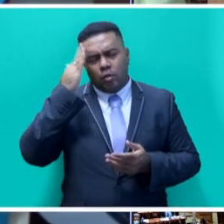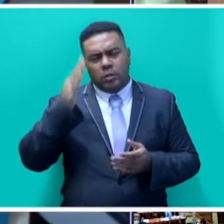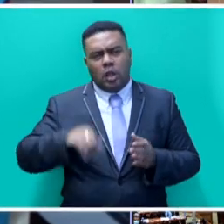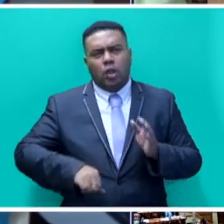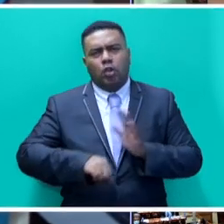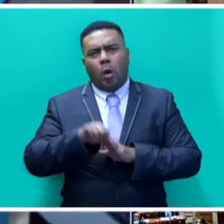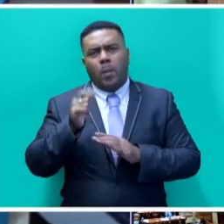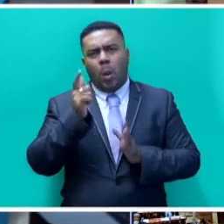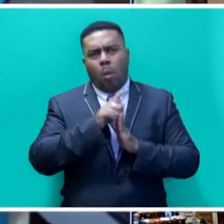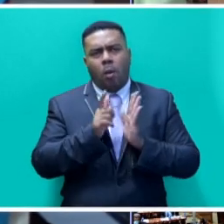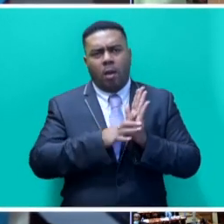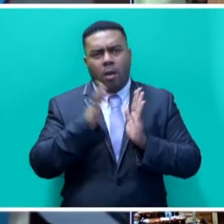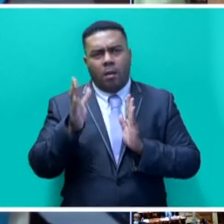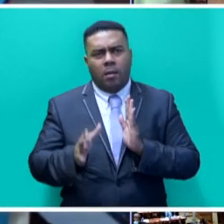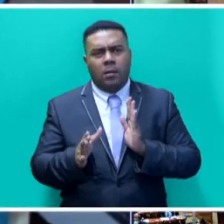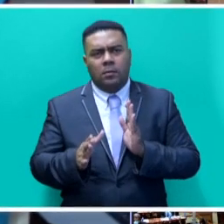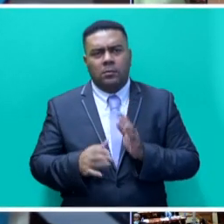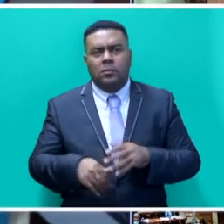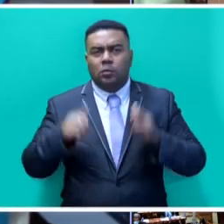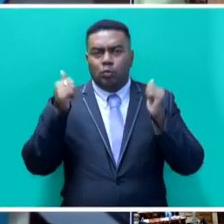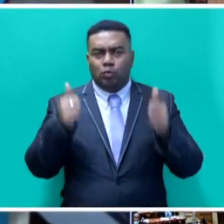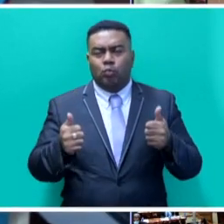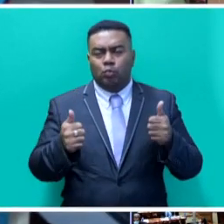good advice.